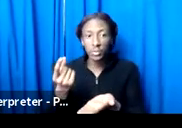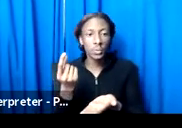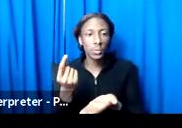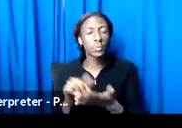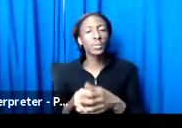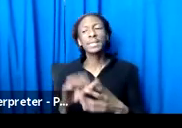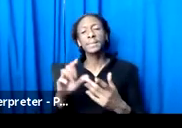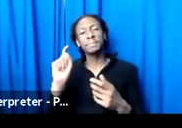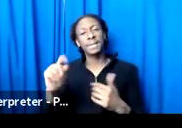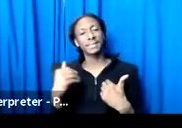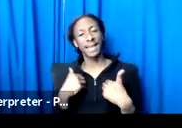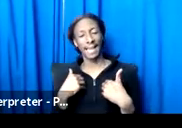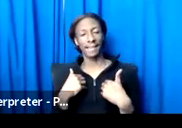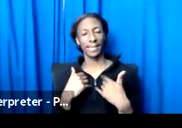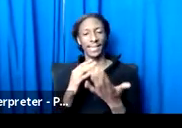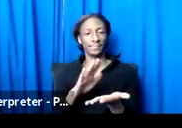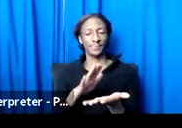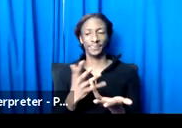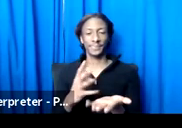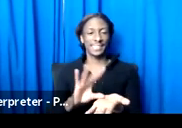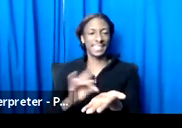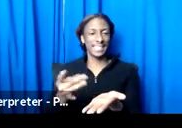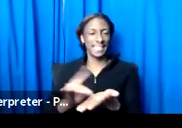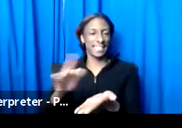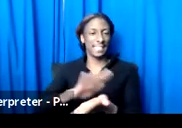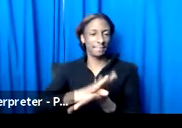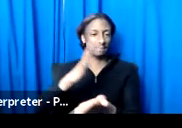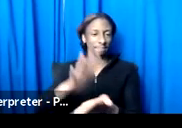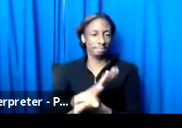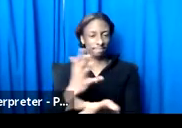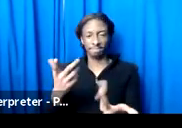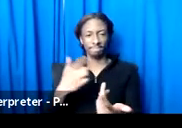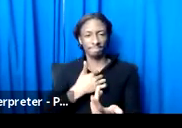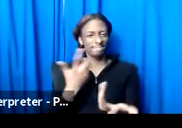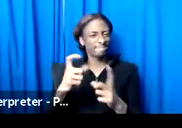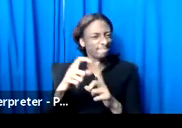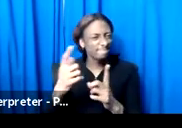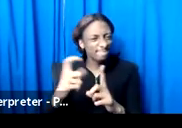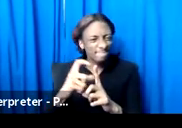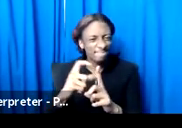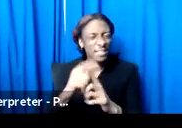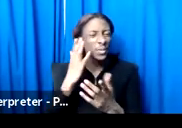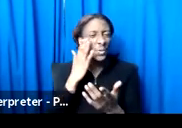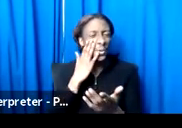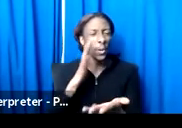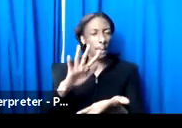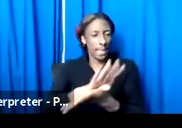a sticky, I'm losing the term, but a page that has a sticky